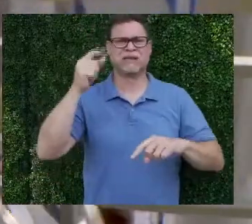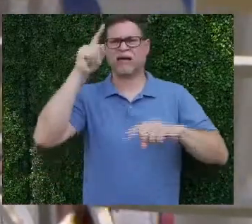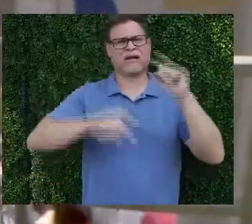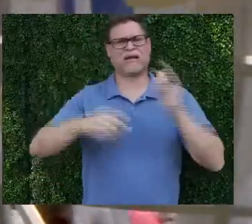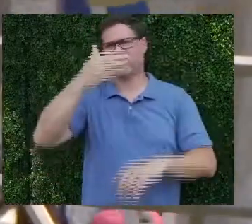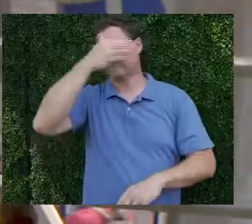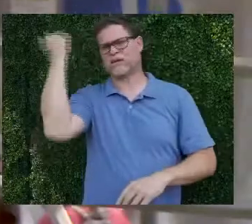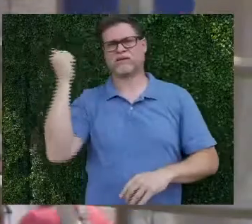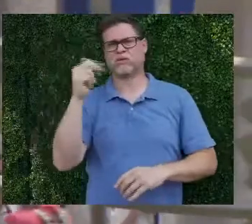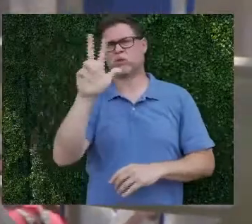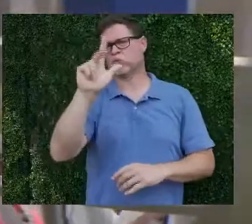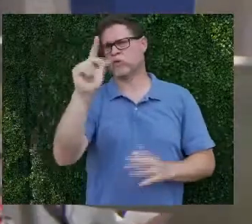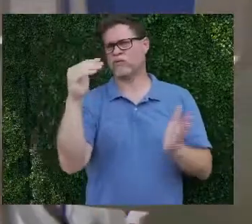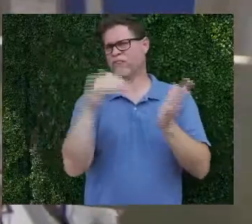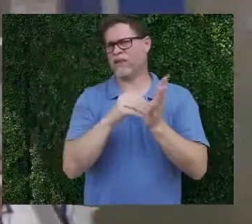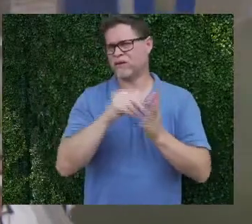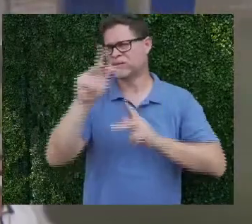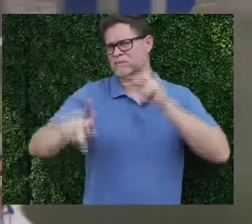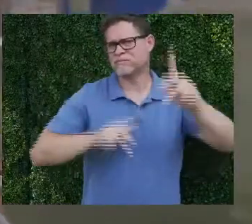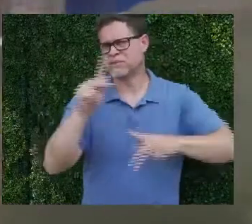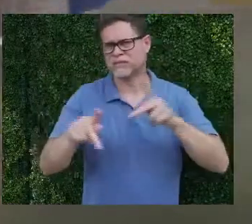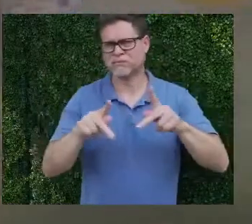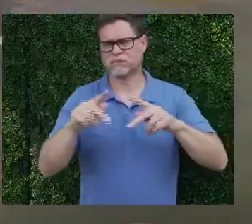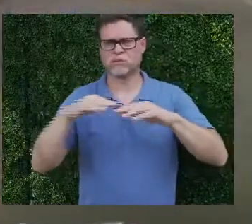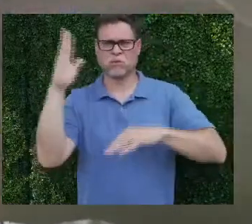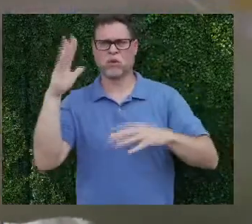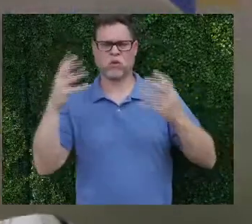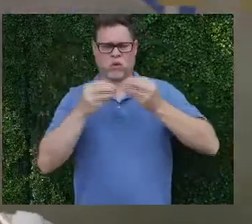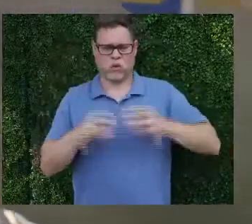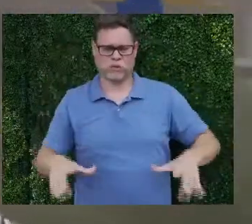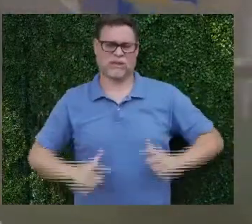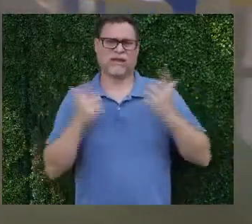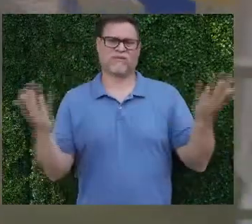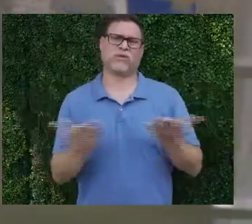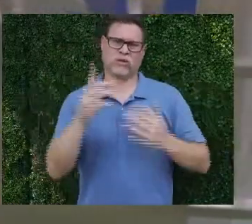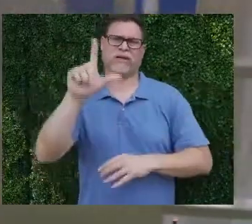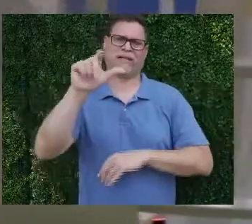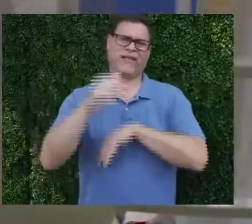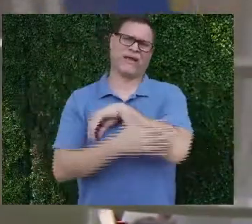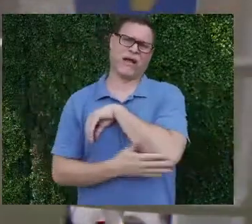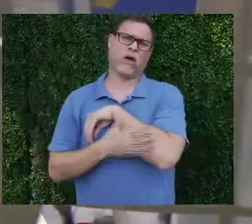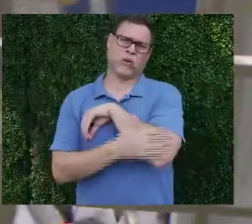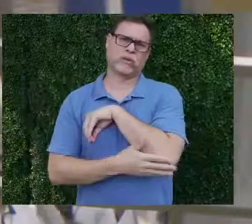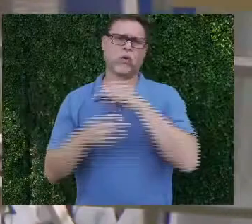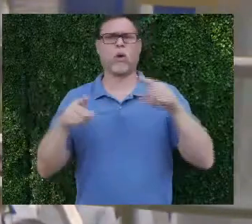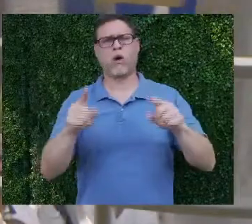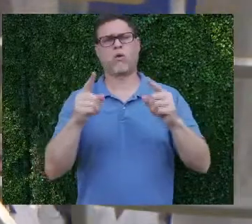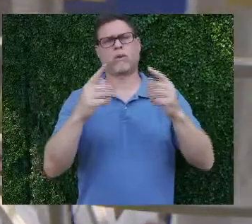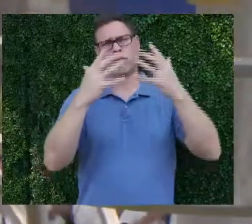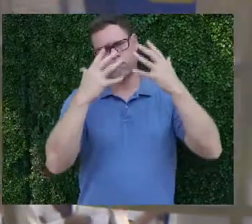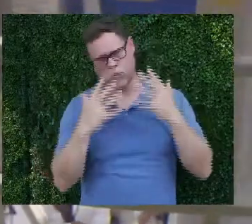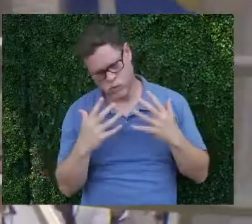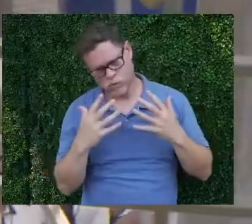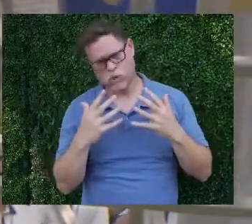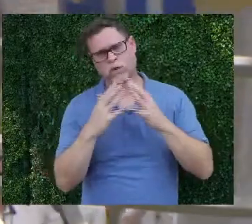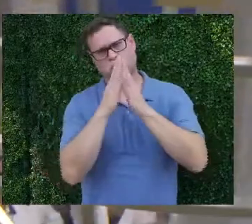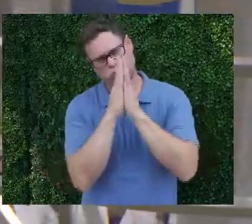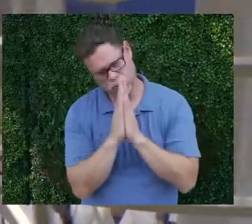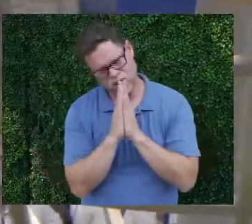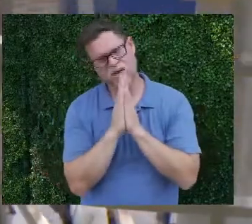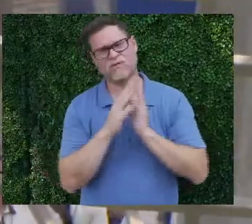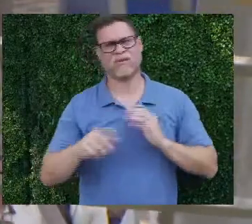forget the 23,000 people or more that lost their lives here in LA County. So while we mourn them and we pray for them